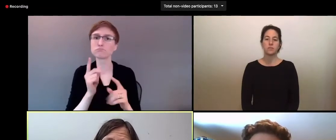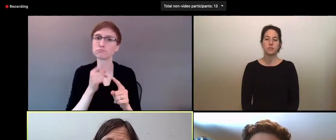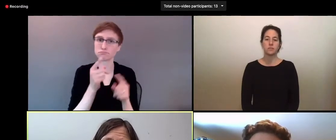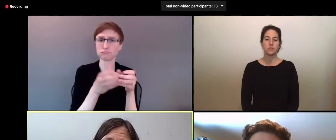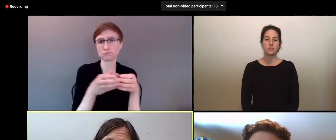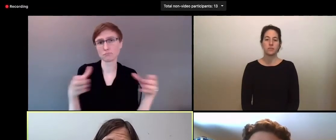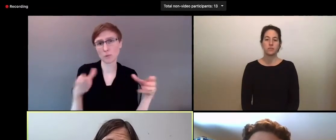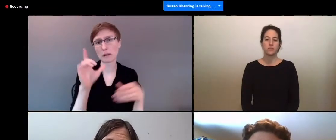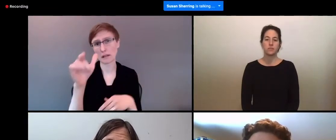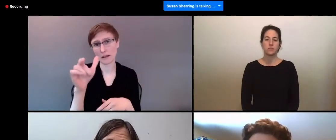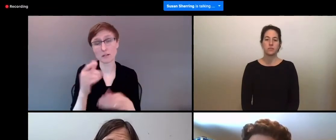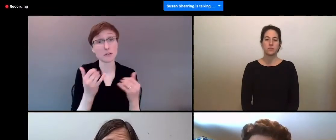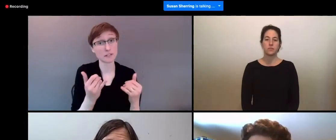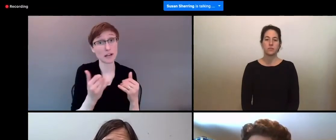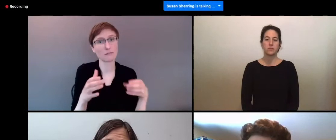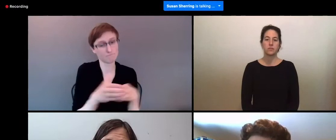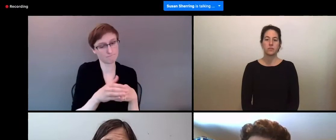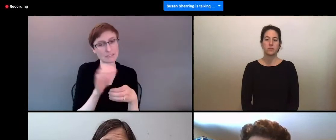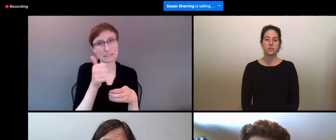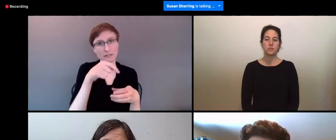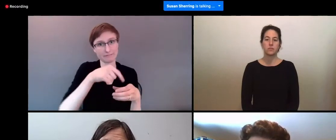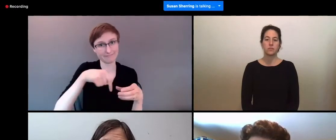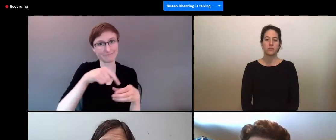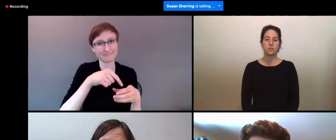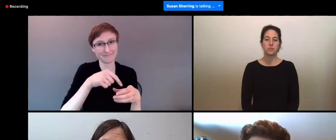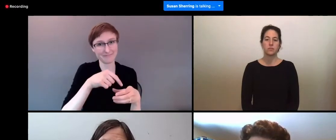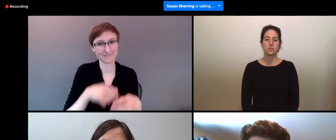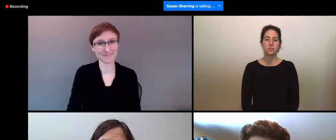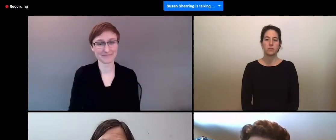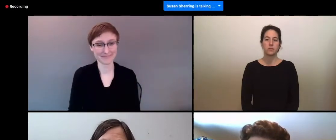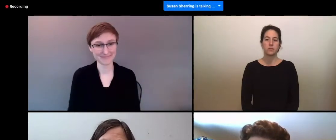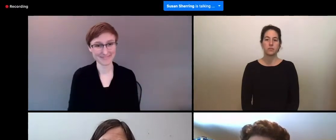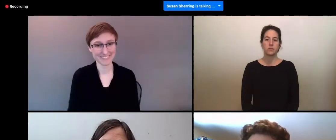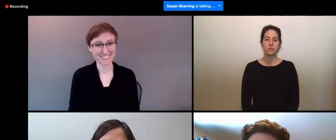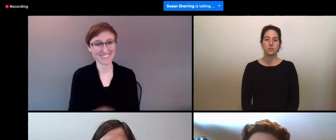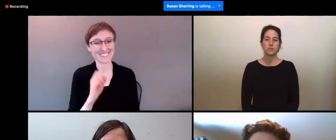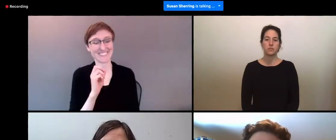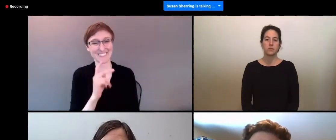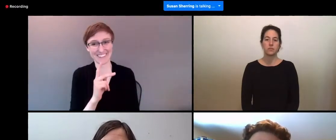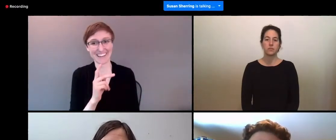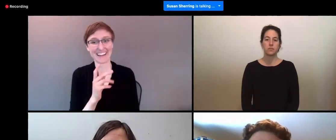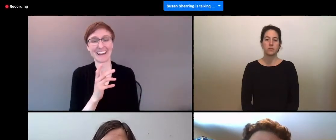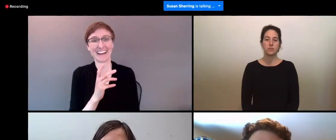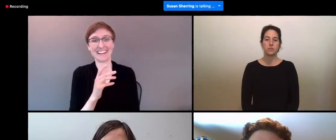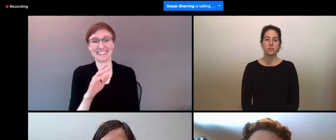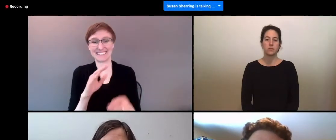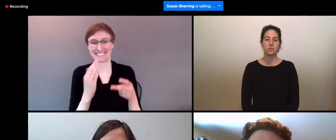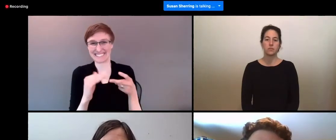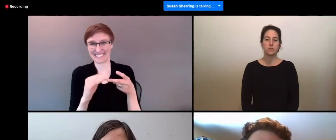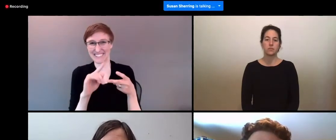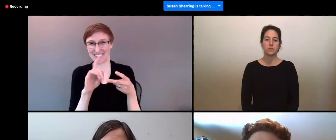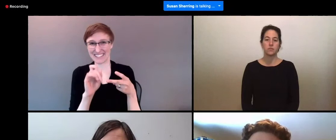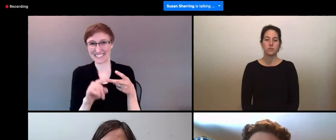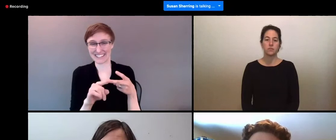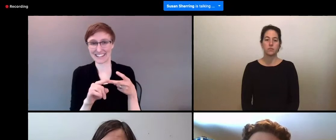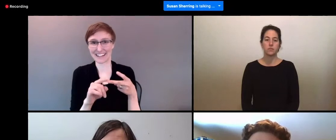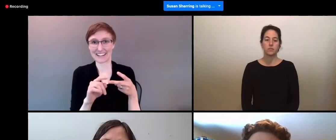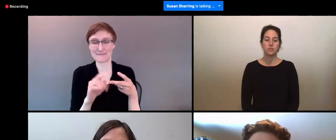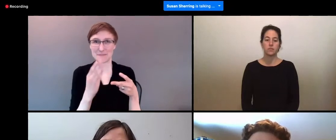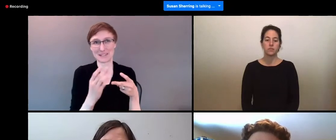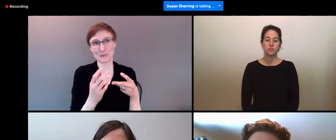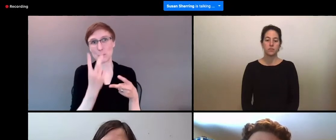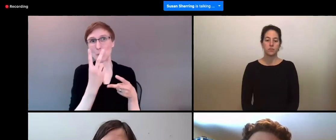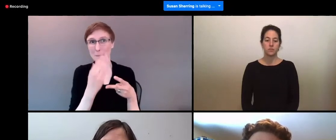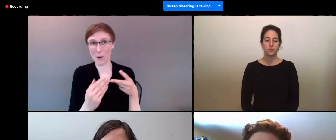now. I'm hoping to be able to turn this into a two-part question because I don't want to put out the wrong information.